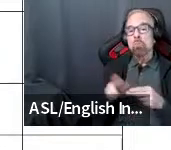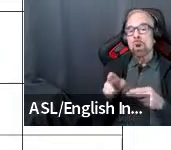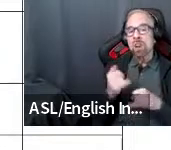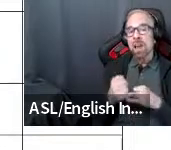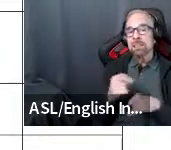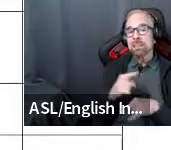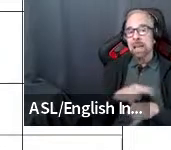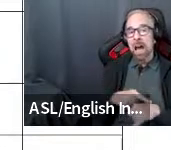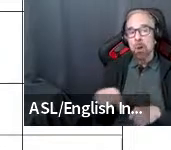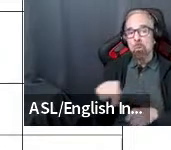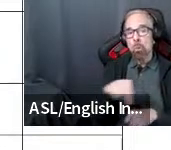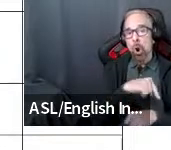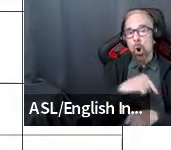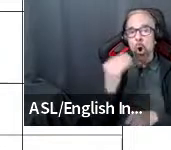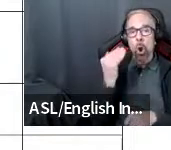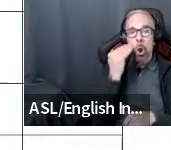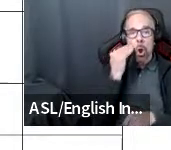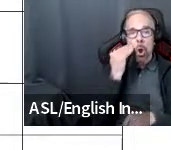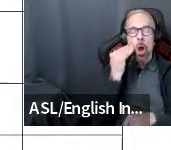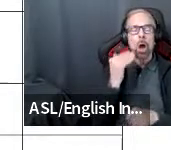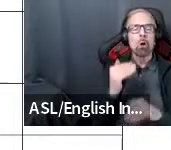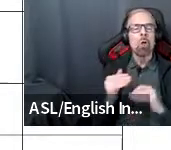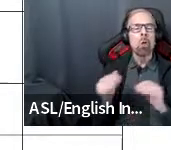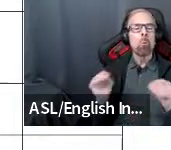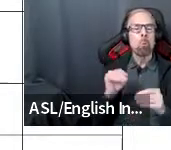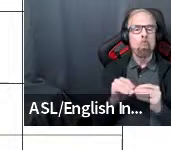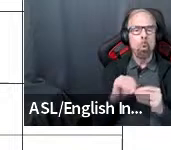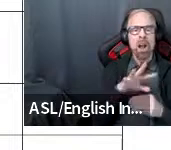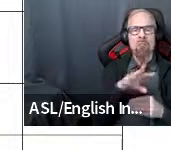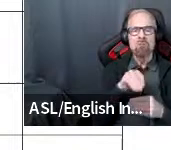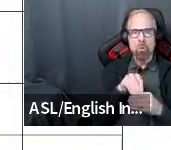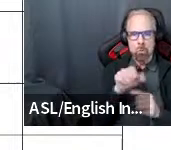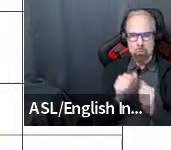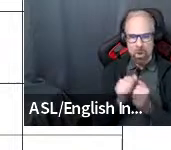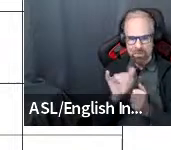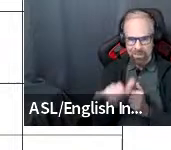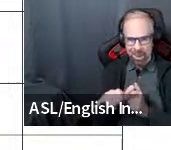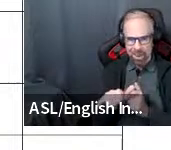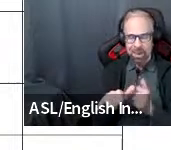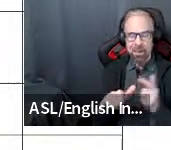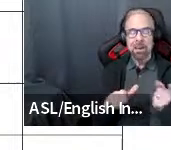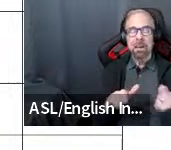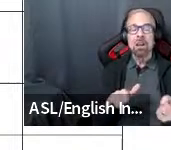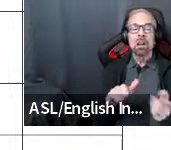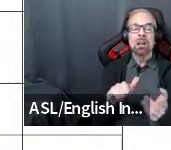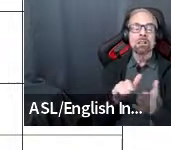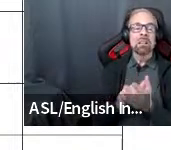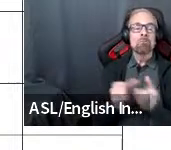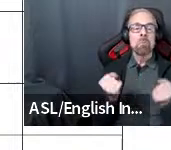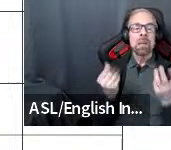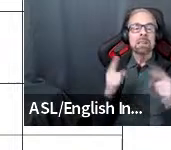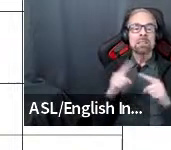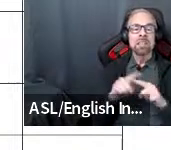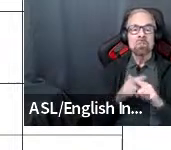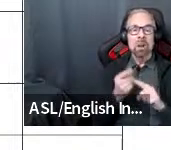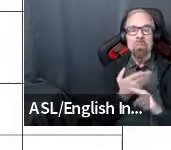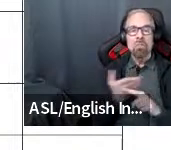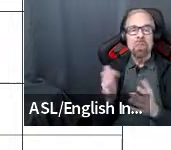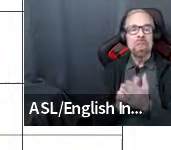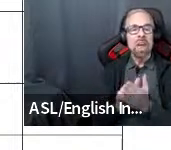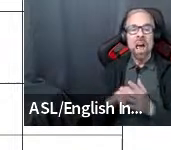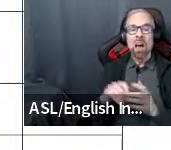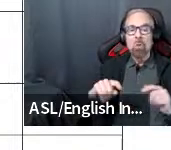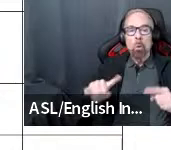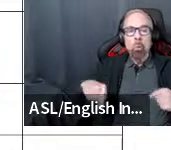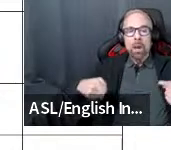all know there's more to that nowadays. There's a lot of things that have wheels on them that